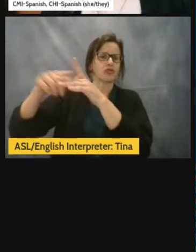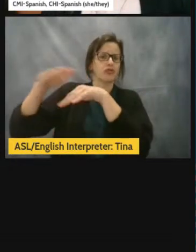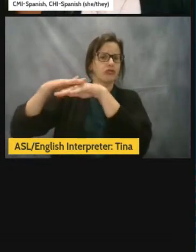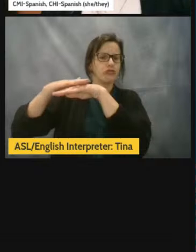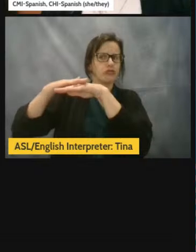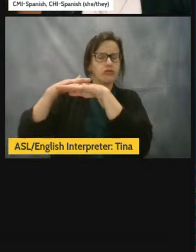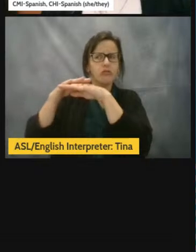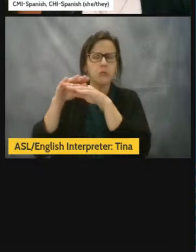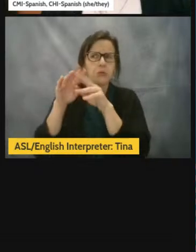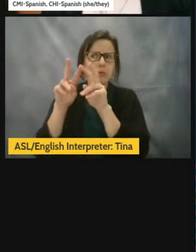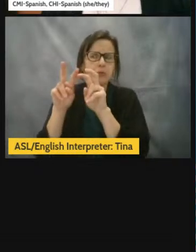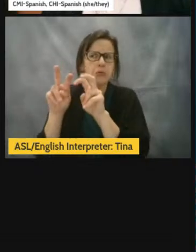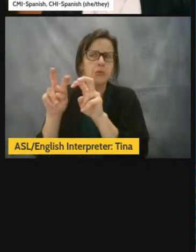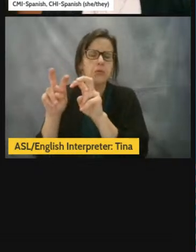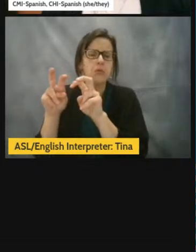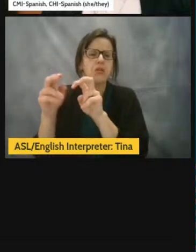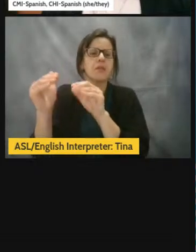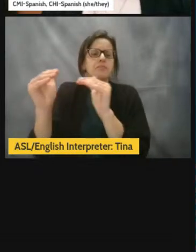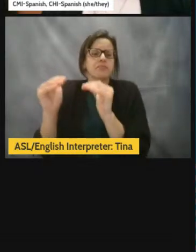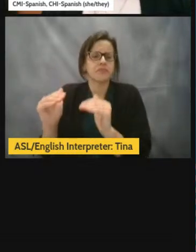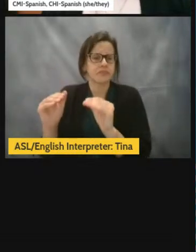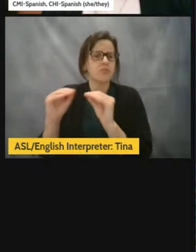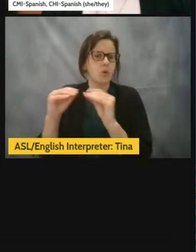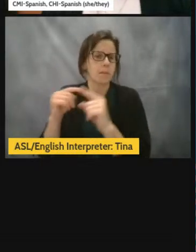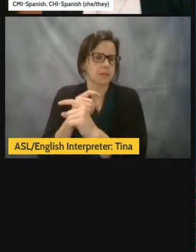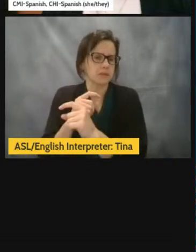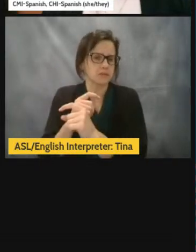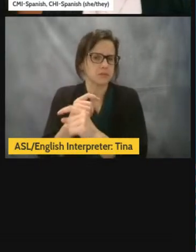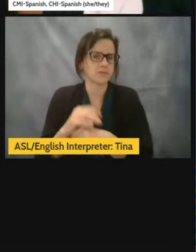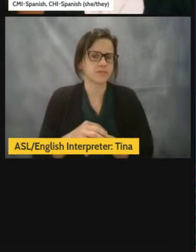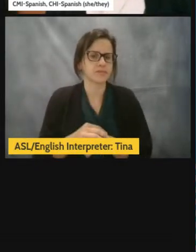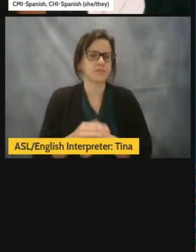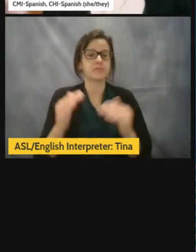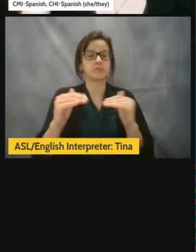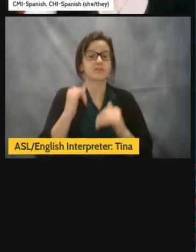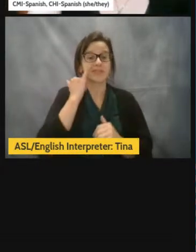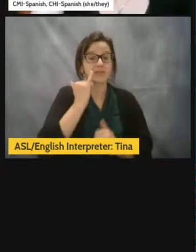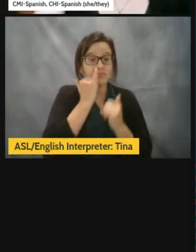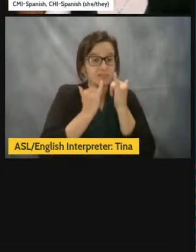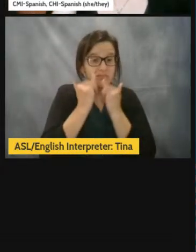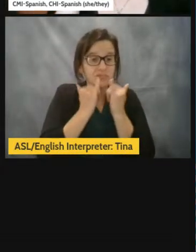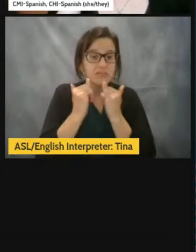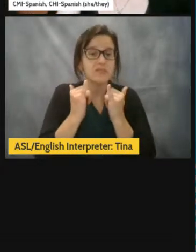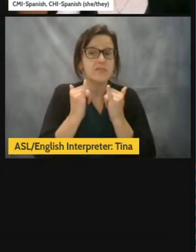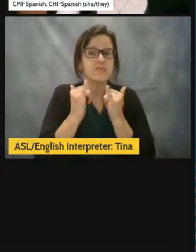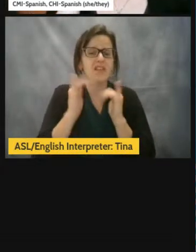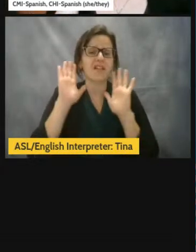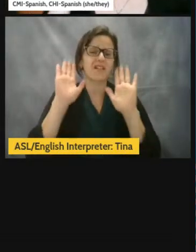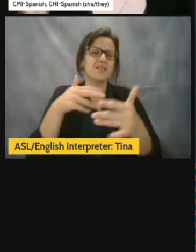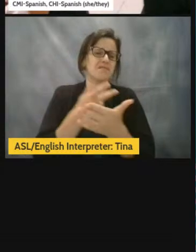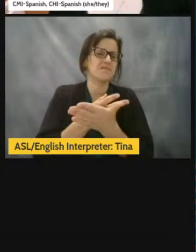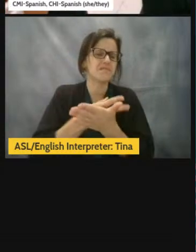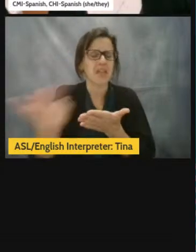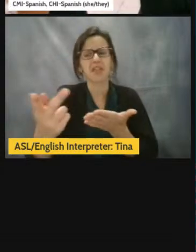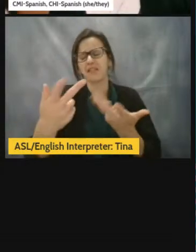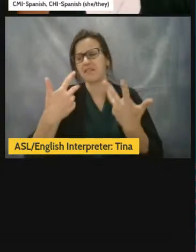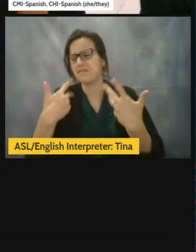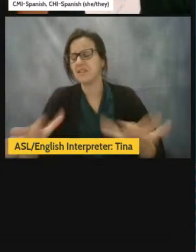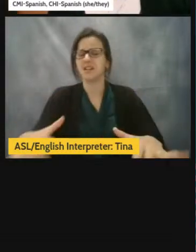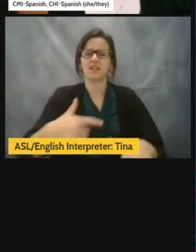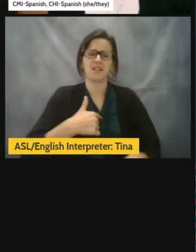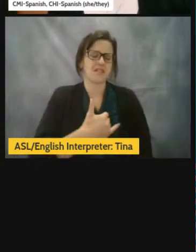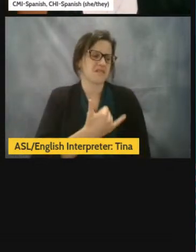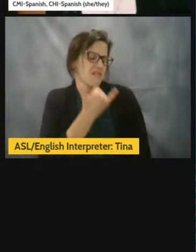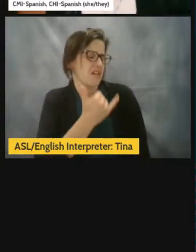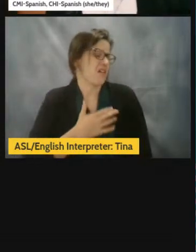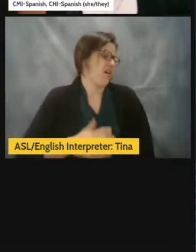Seeing mistakes as learning opportunities, not as failures. A lot of times people get stuck in the fact that they made a mistake and they can't get over